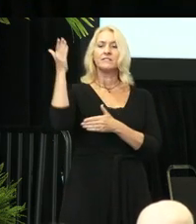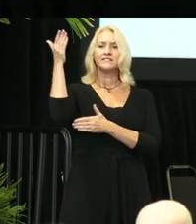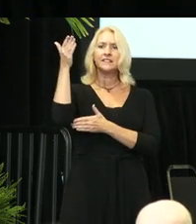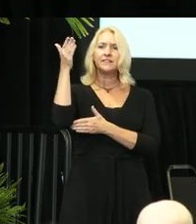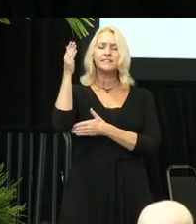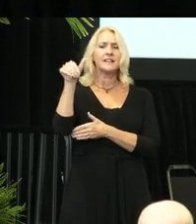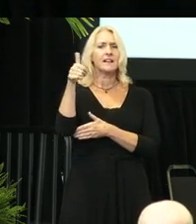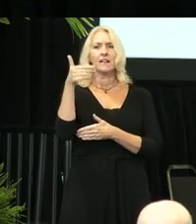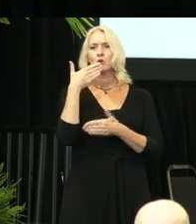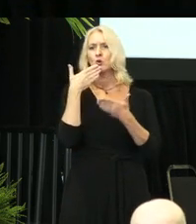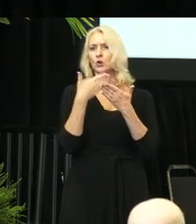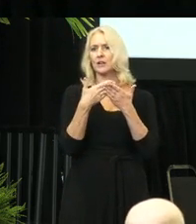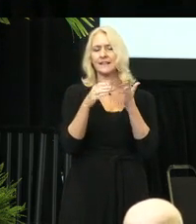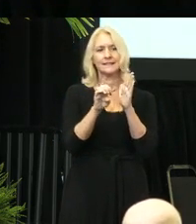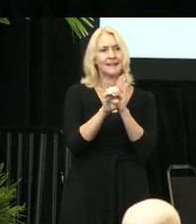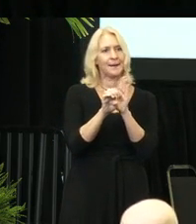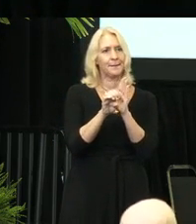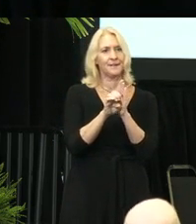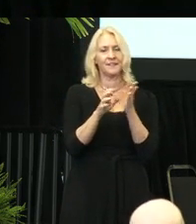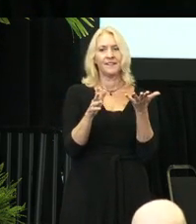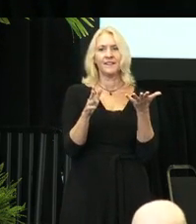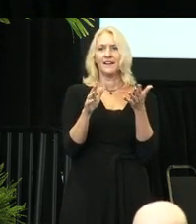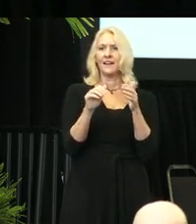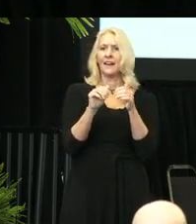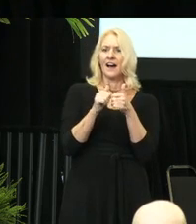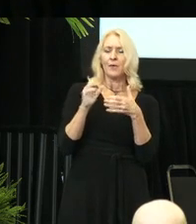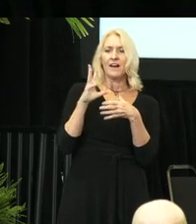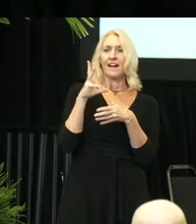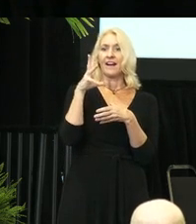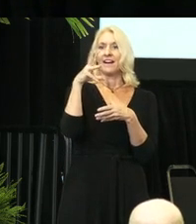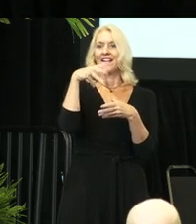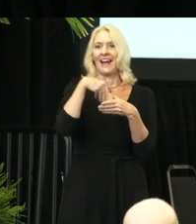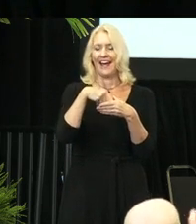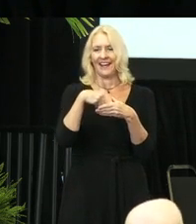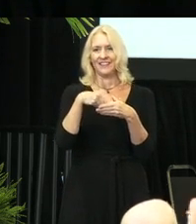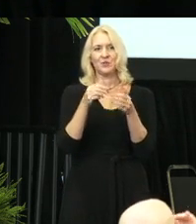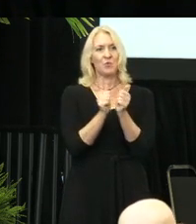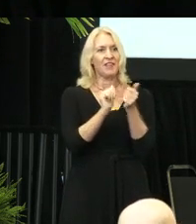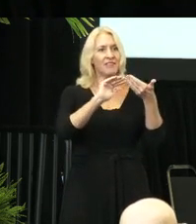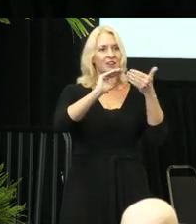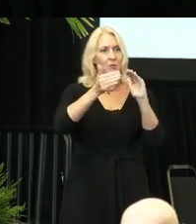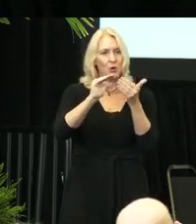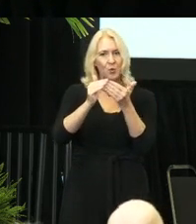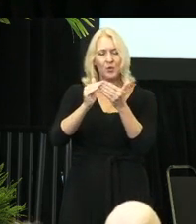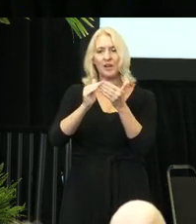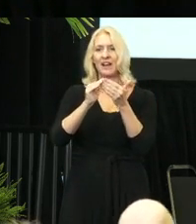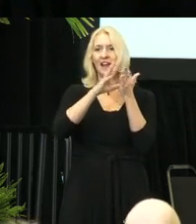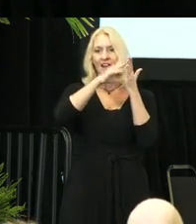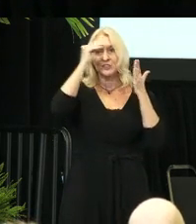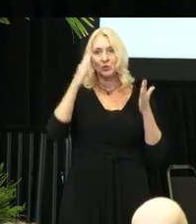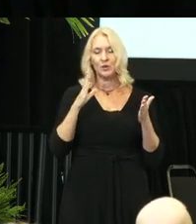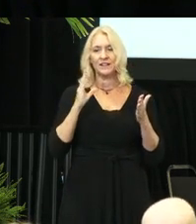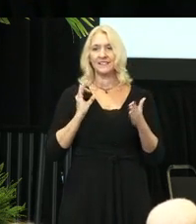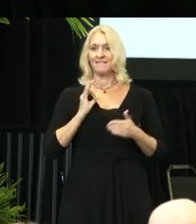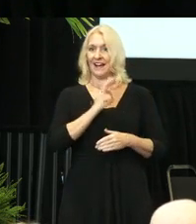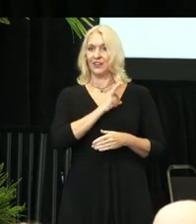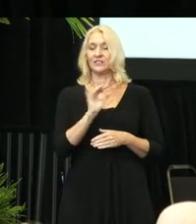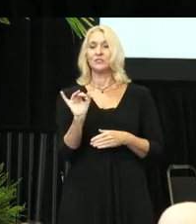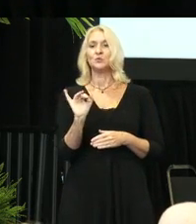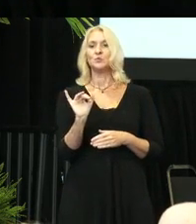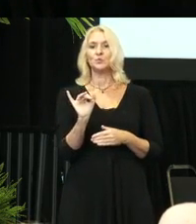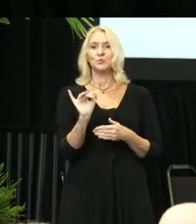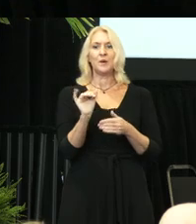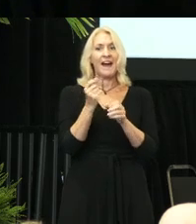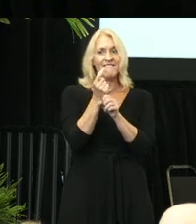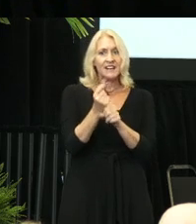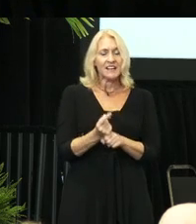wonderful example of how we incorporate engagement with our community through our students and faculty. Each year,